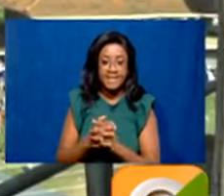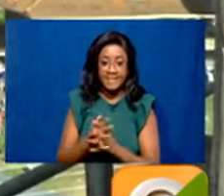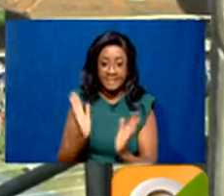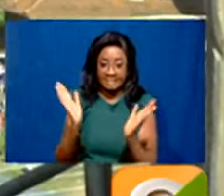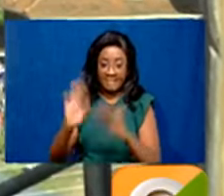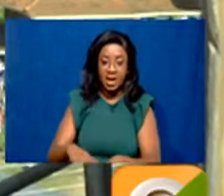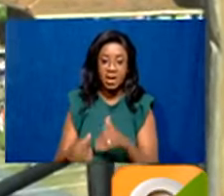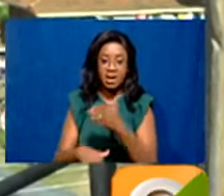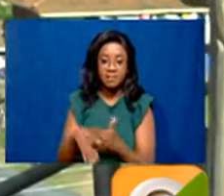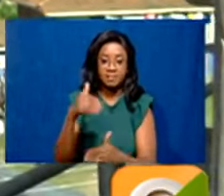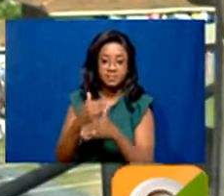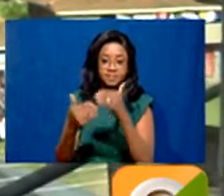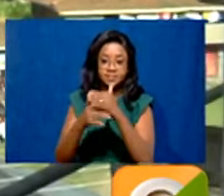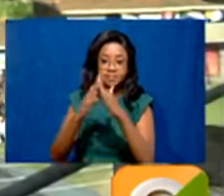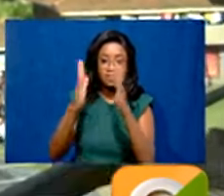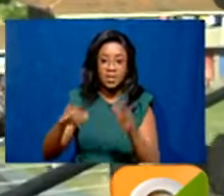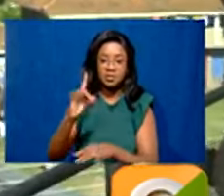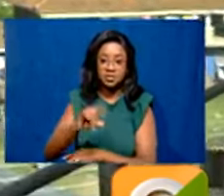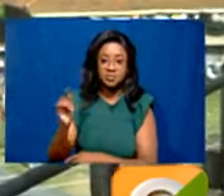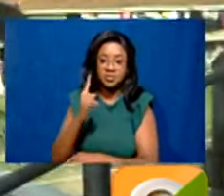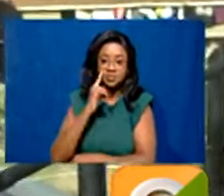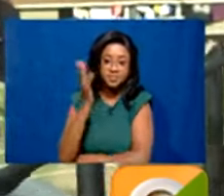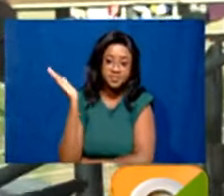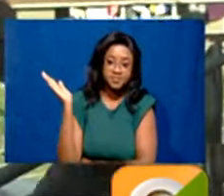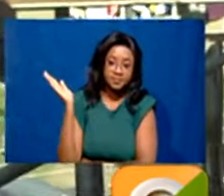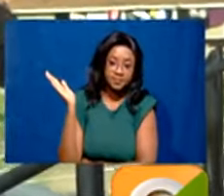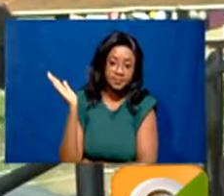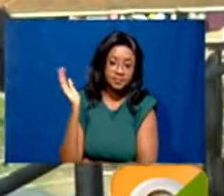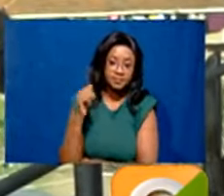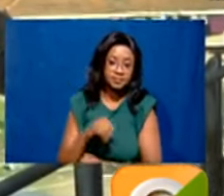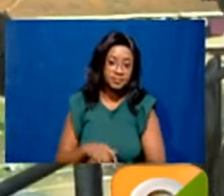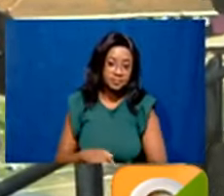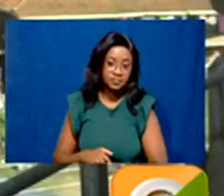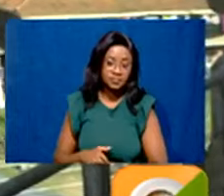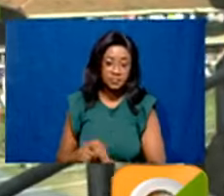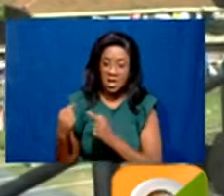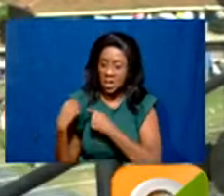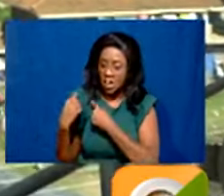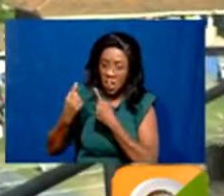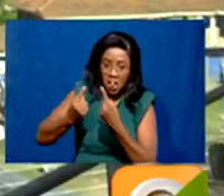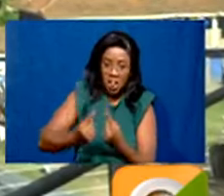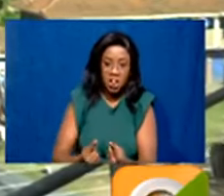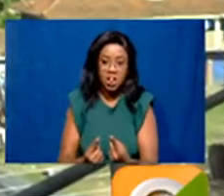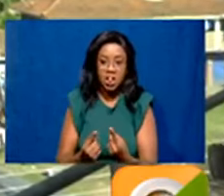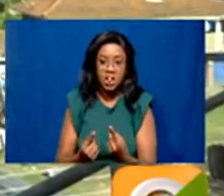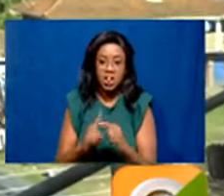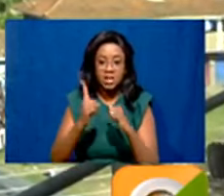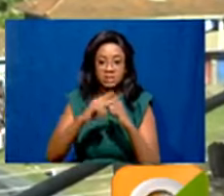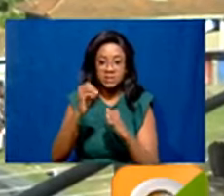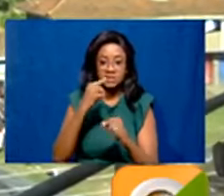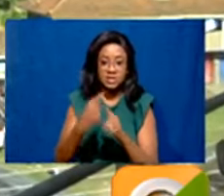the construction of houses. The units you see behind me have been in existence for over